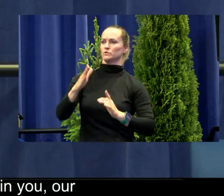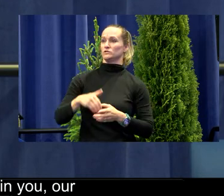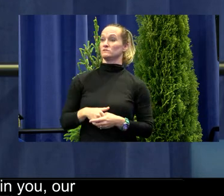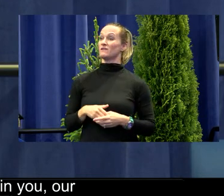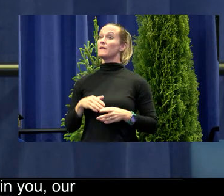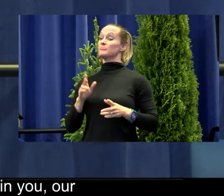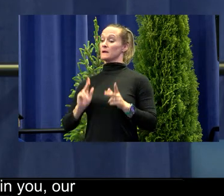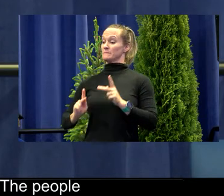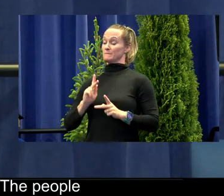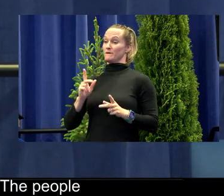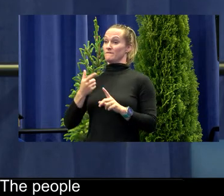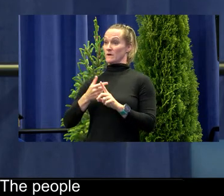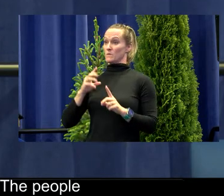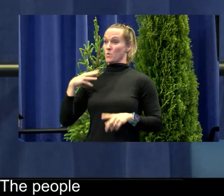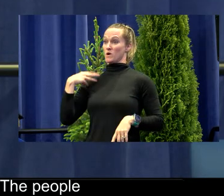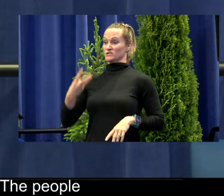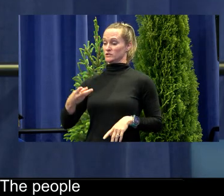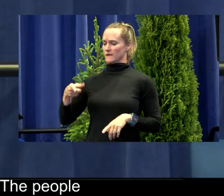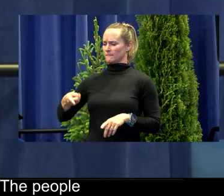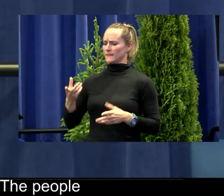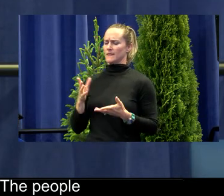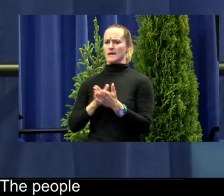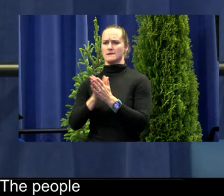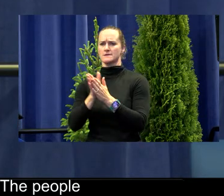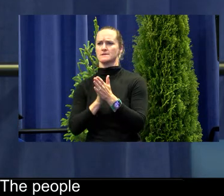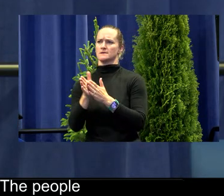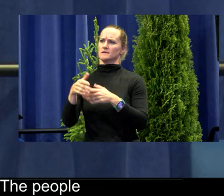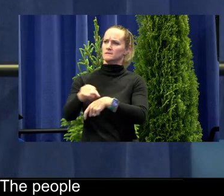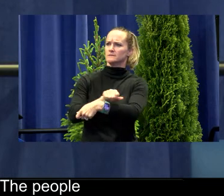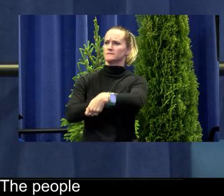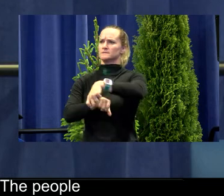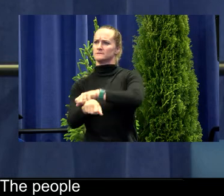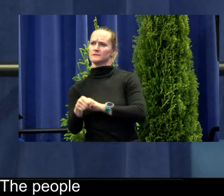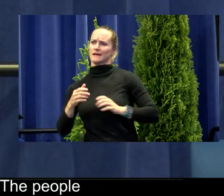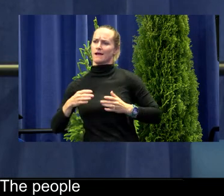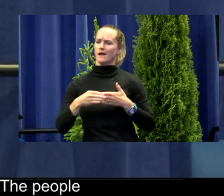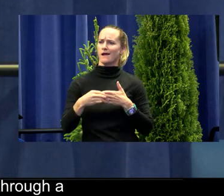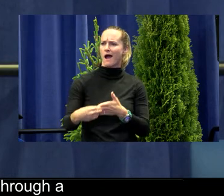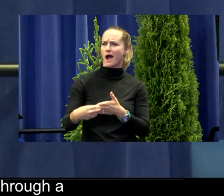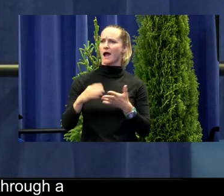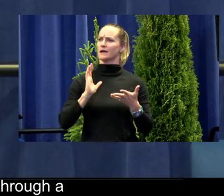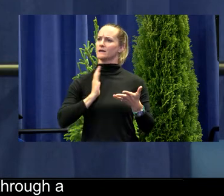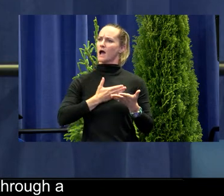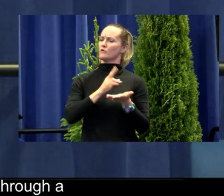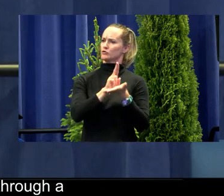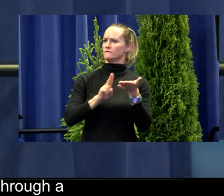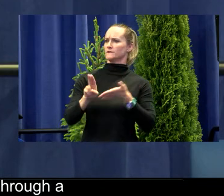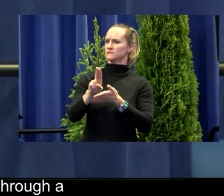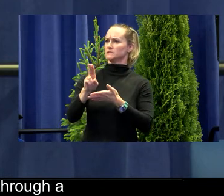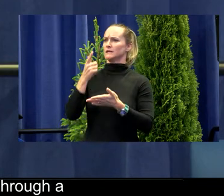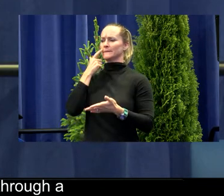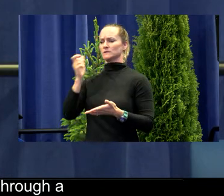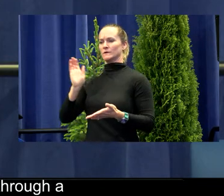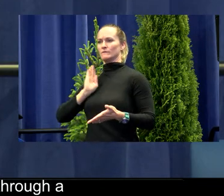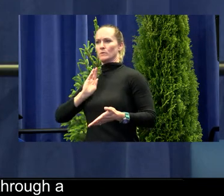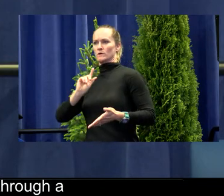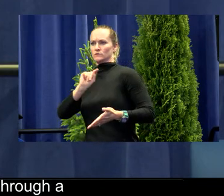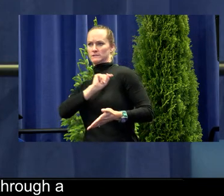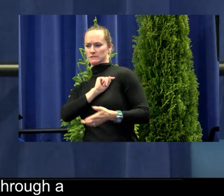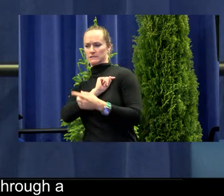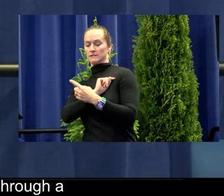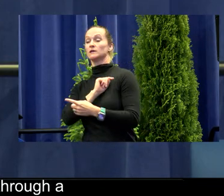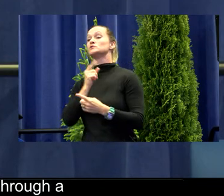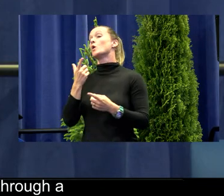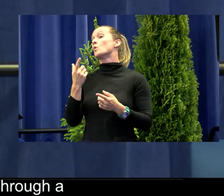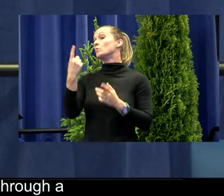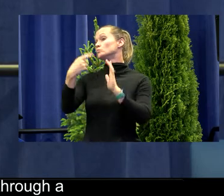and govern Western, their university, through a volunteer board of trustees chosen from them. To bring you greetings on